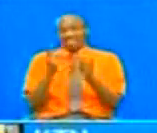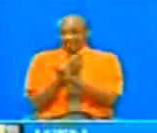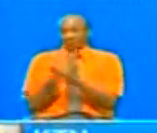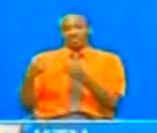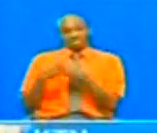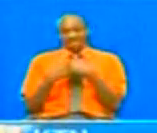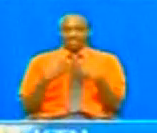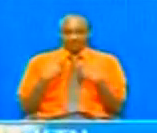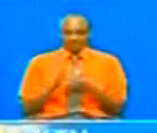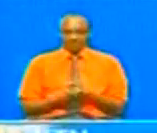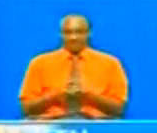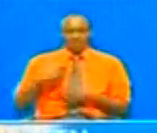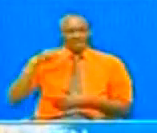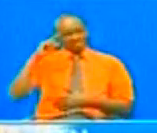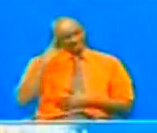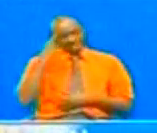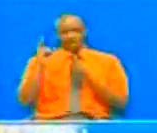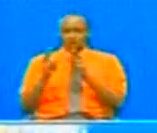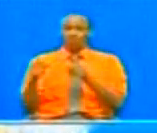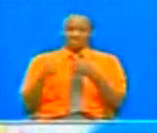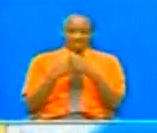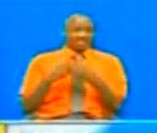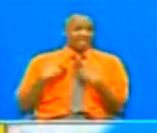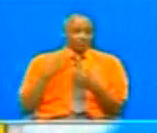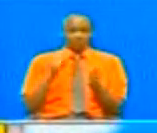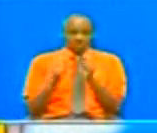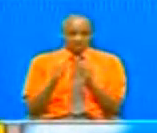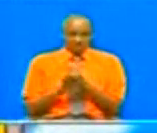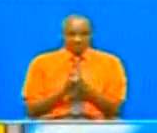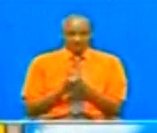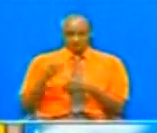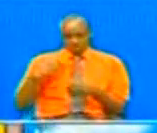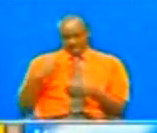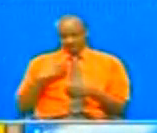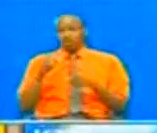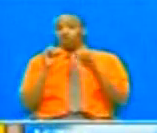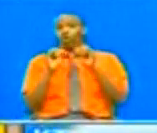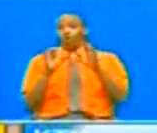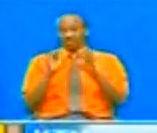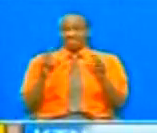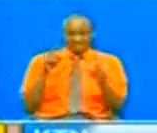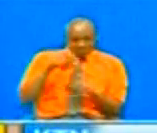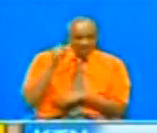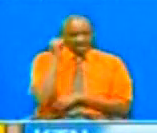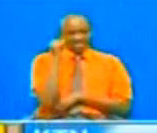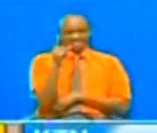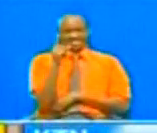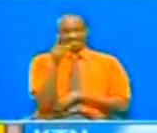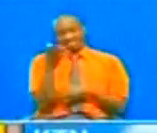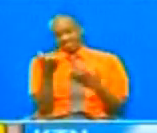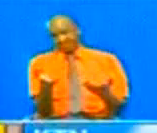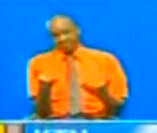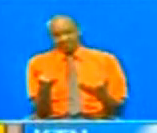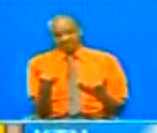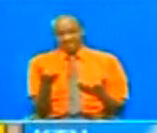challenges. I think the normal challenges we face are integration with coaches understanding that physiotherapy is